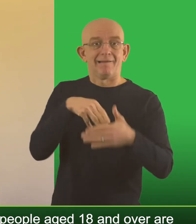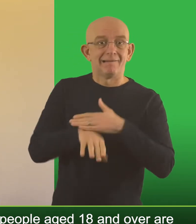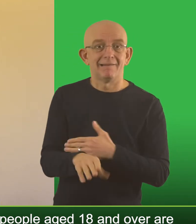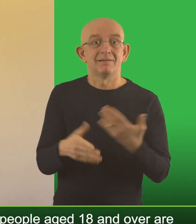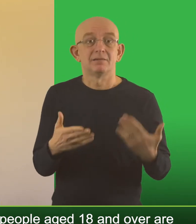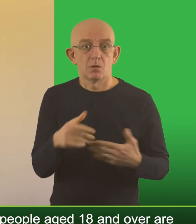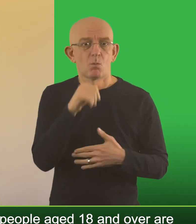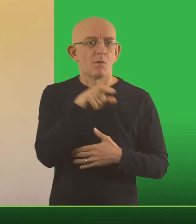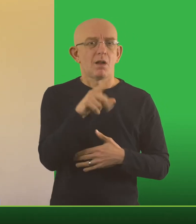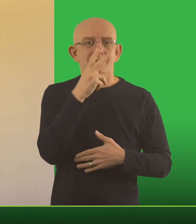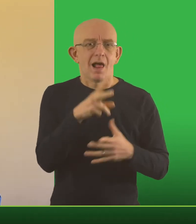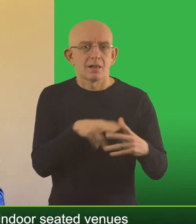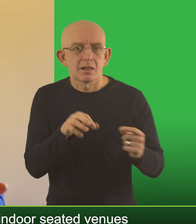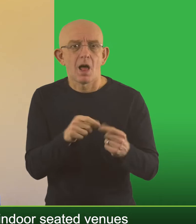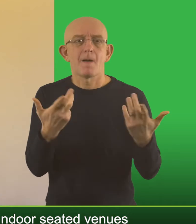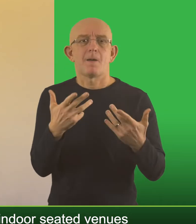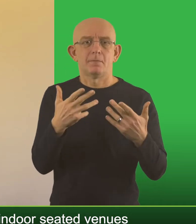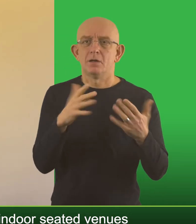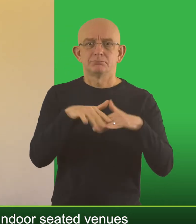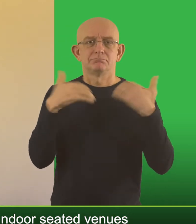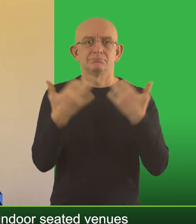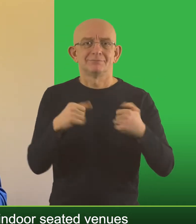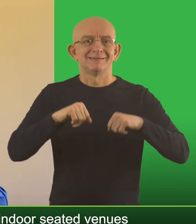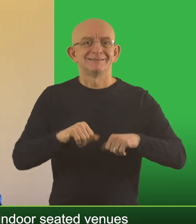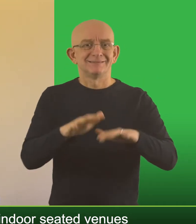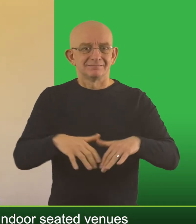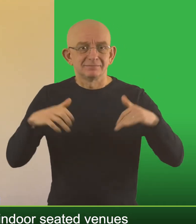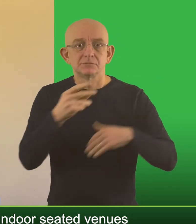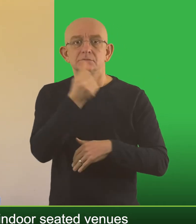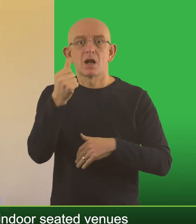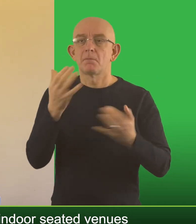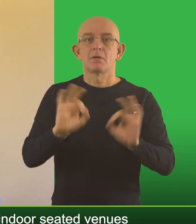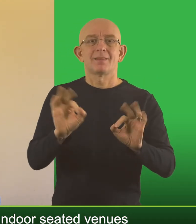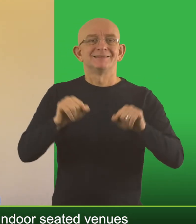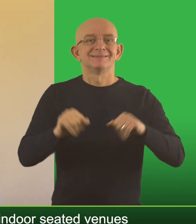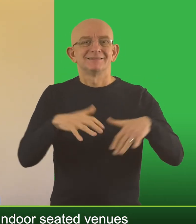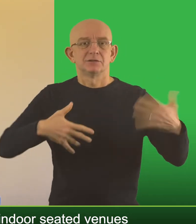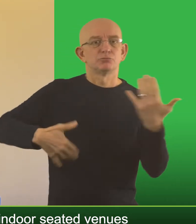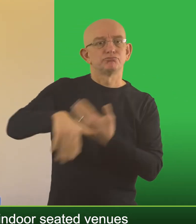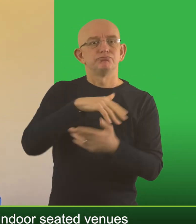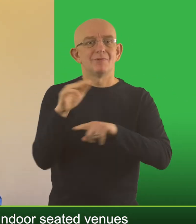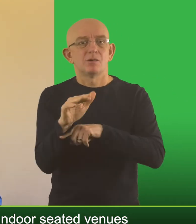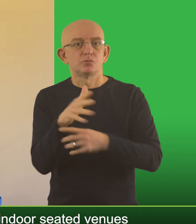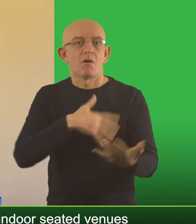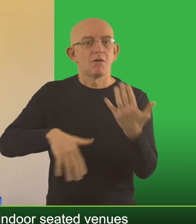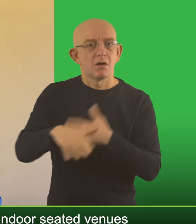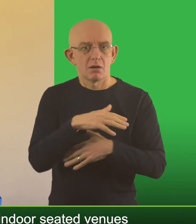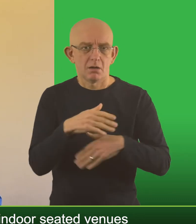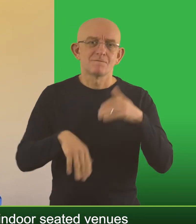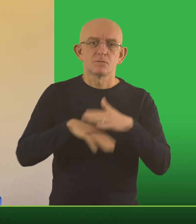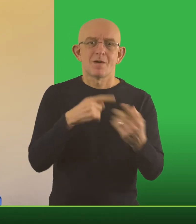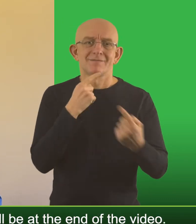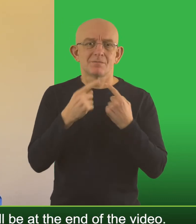test in the last 48 hours. That will apply to nightclubs, larger indoor seated venues, and some outdoor larger